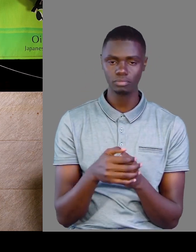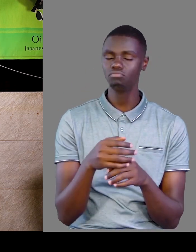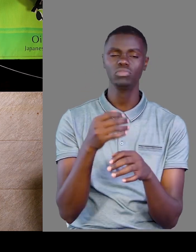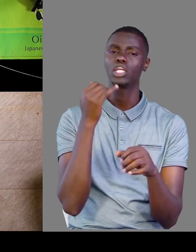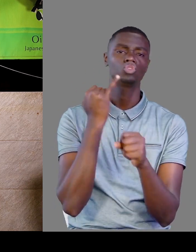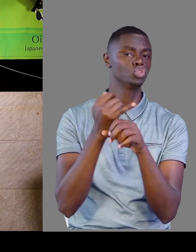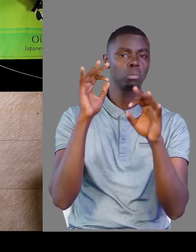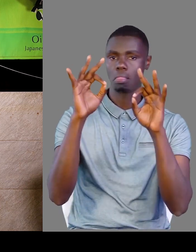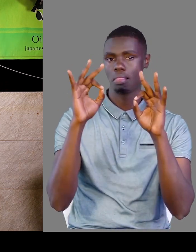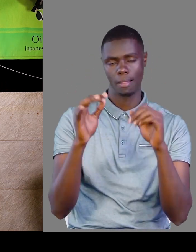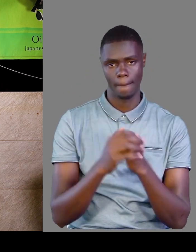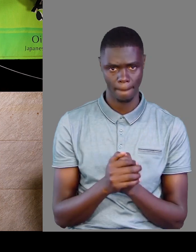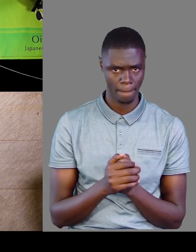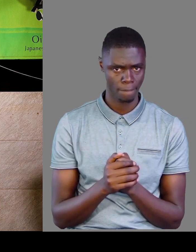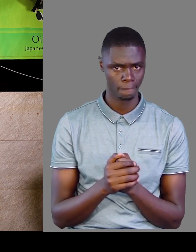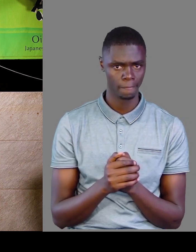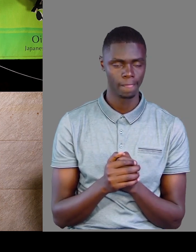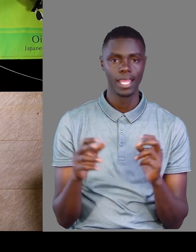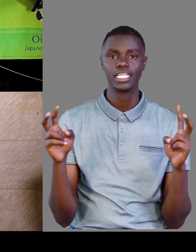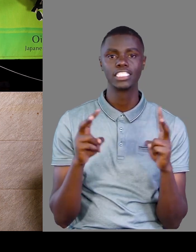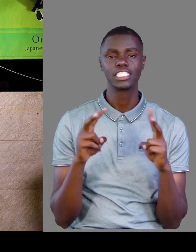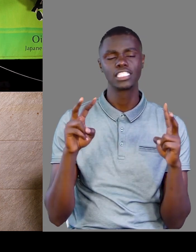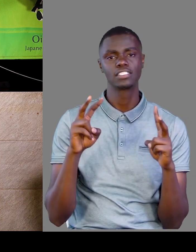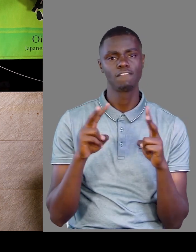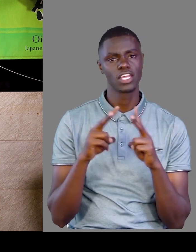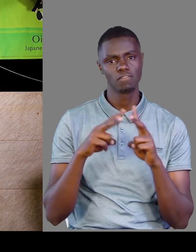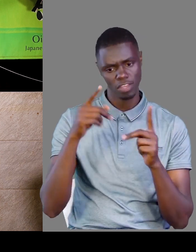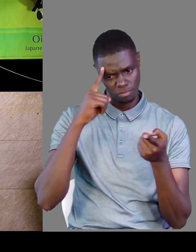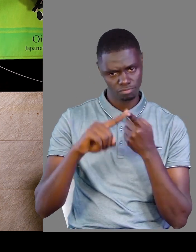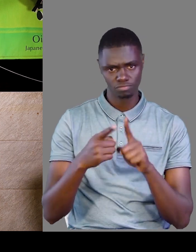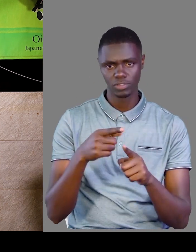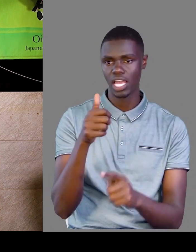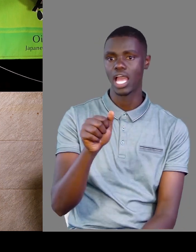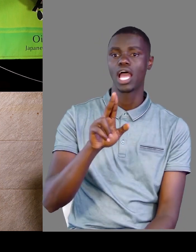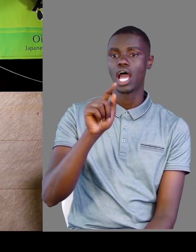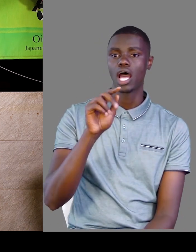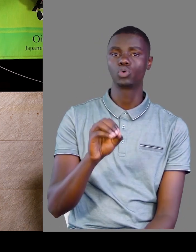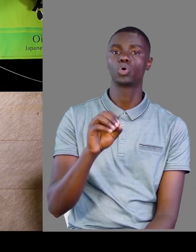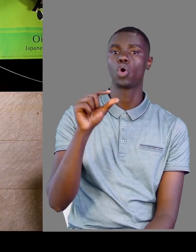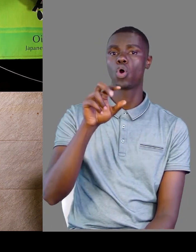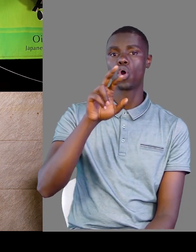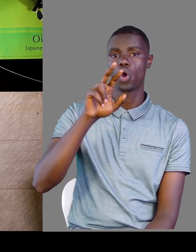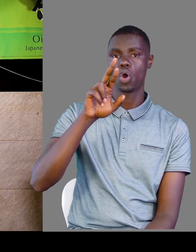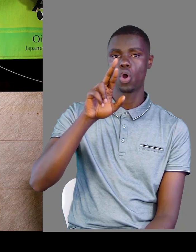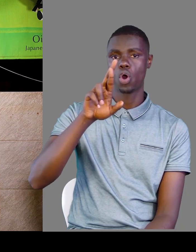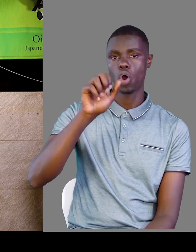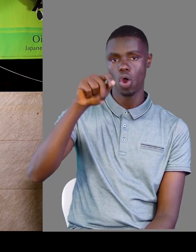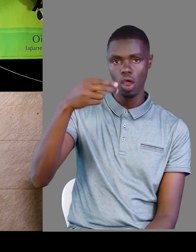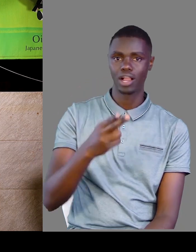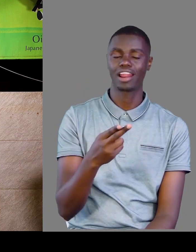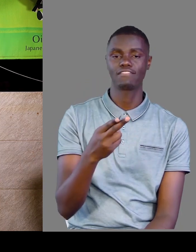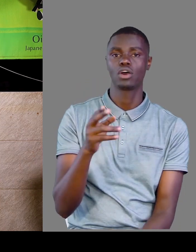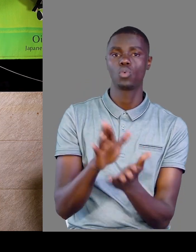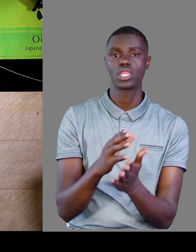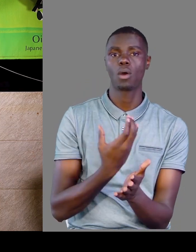He's doing a very amazing job. So it's very well thought of. They are autographed t-shirts from our very